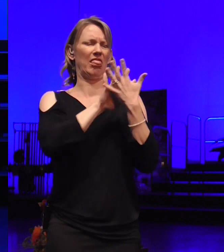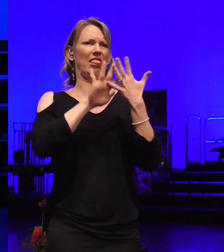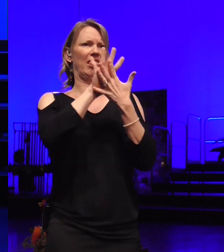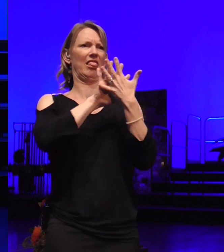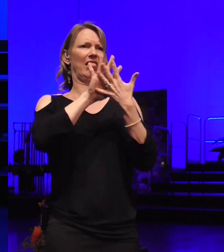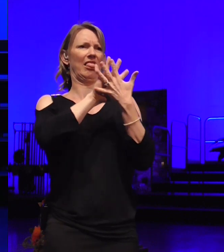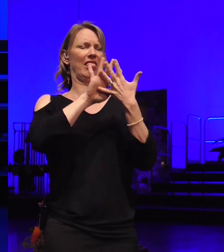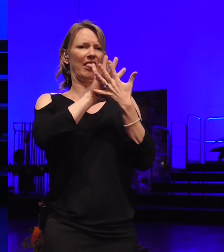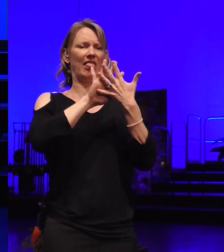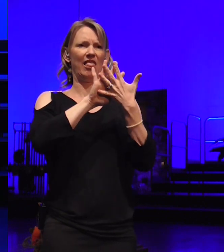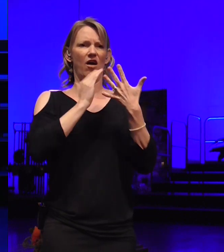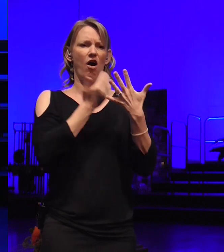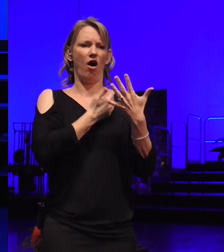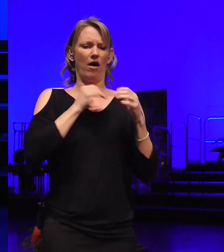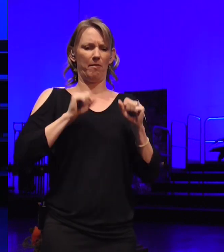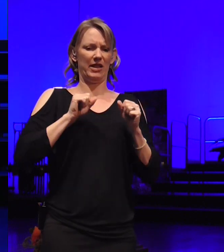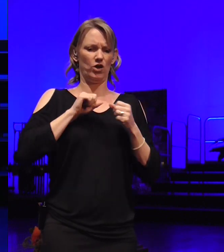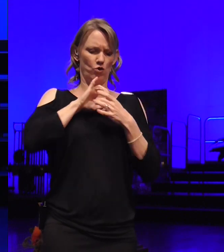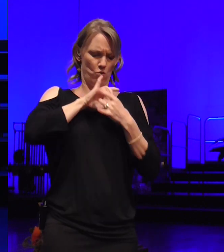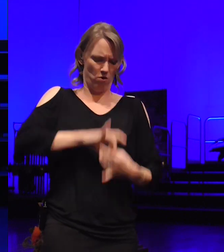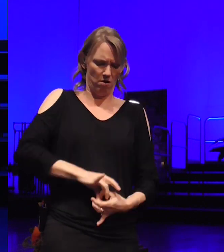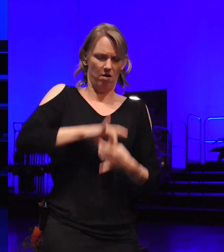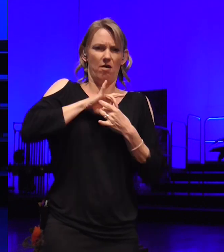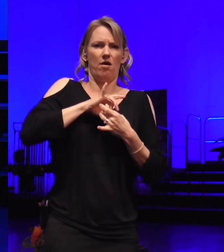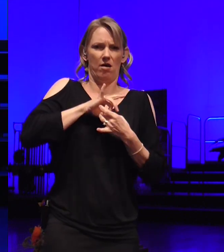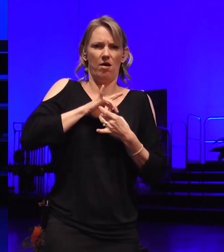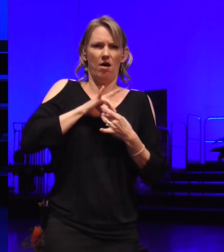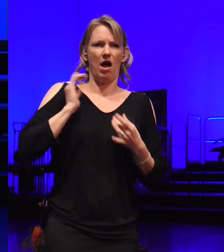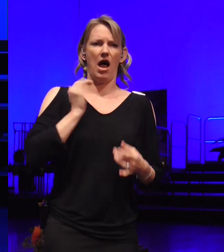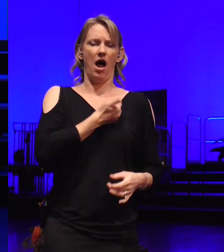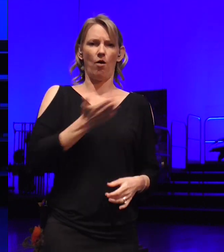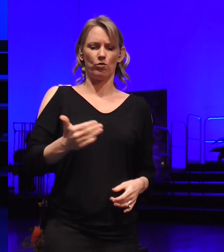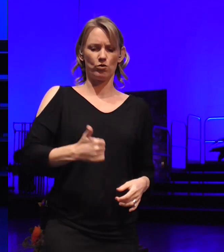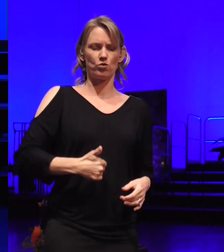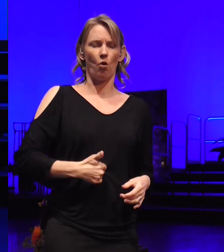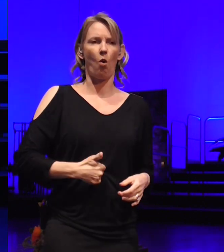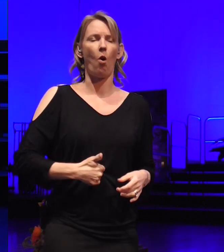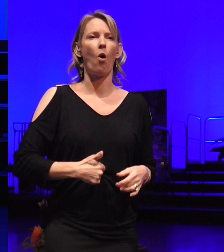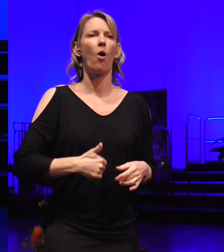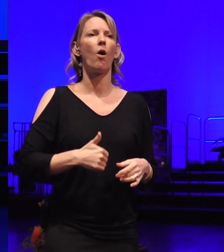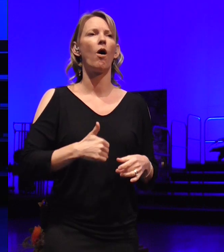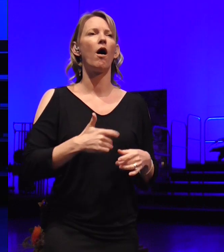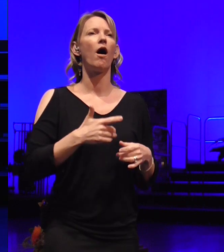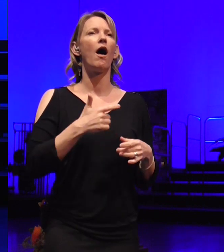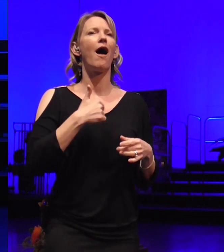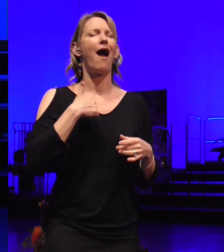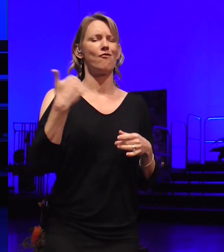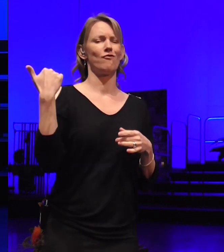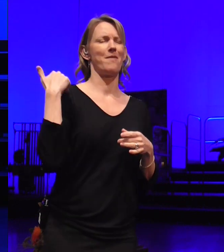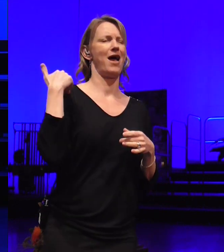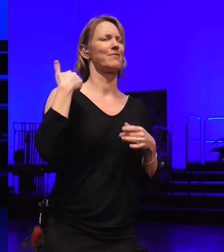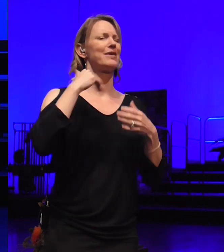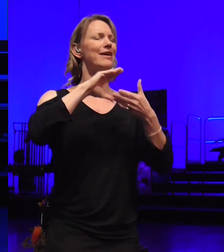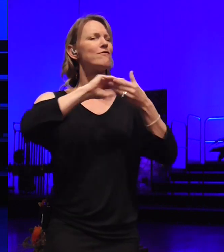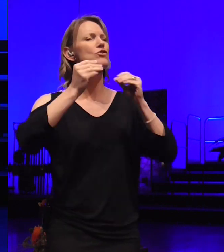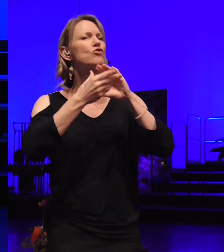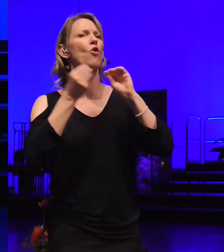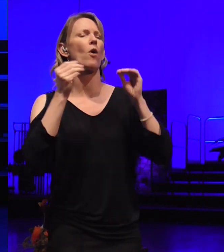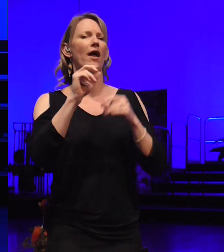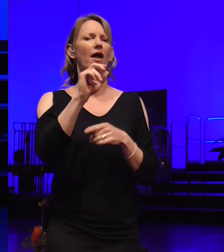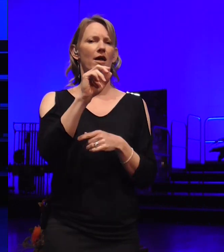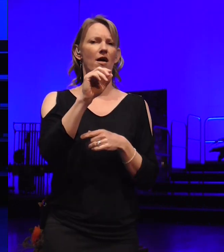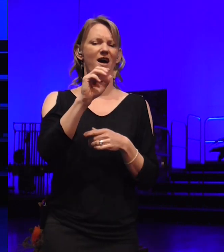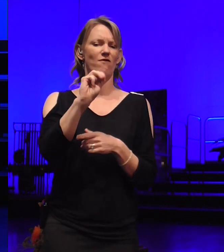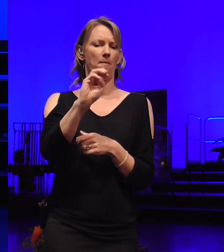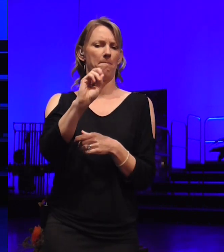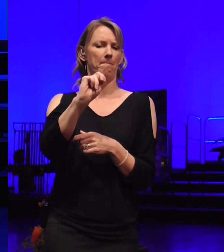our access to our soul. And it reminds me of this classic story of a novice